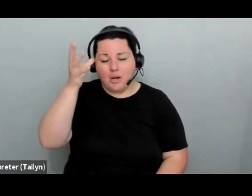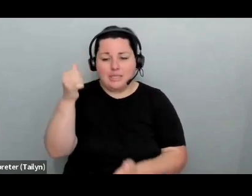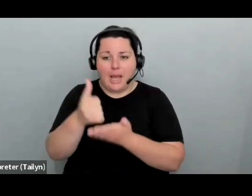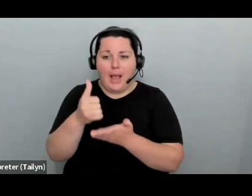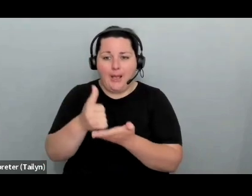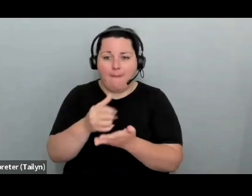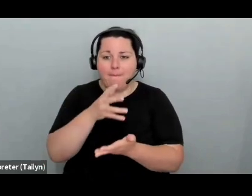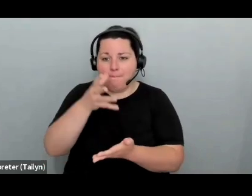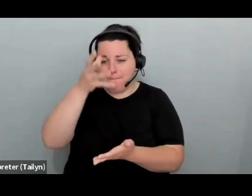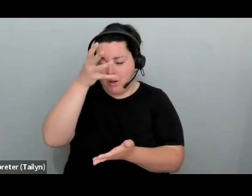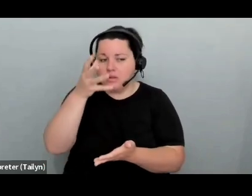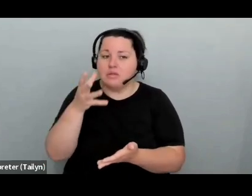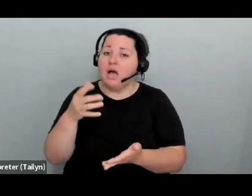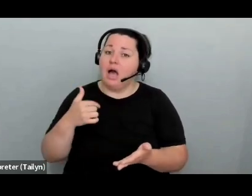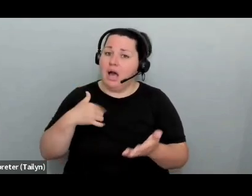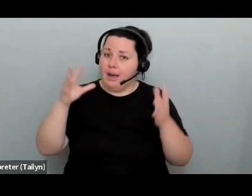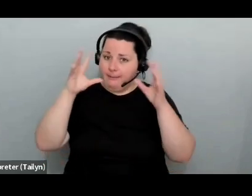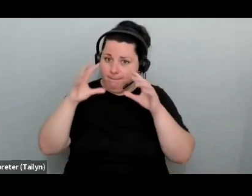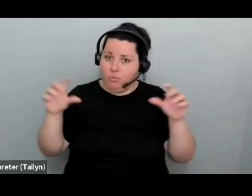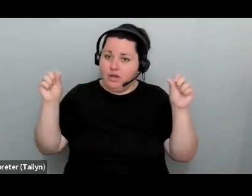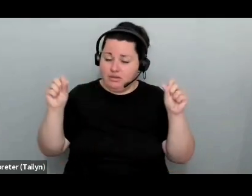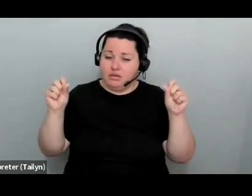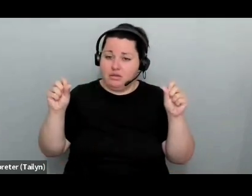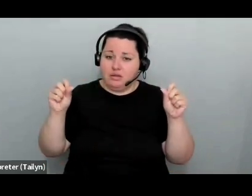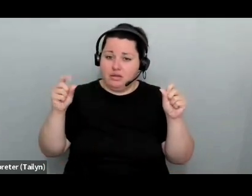the president of the